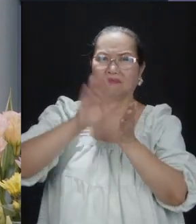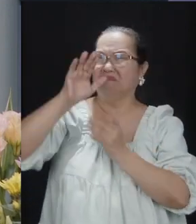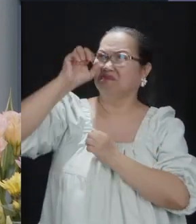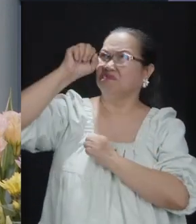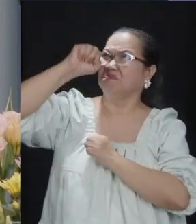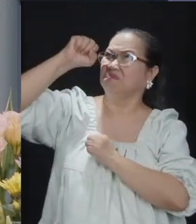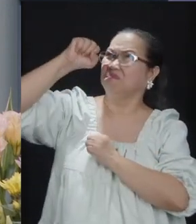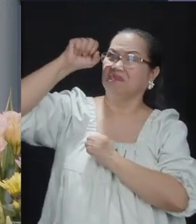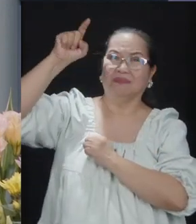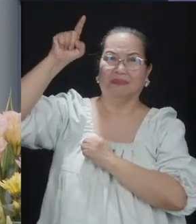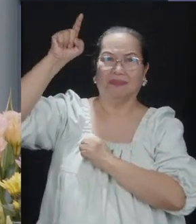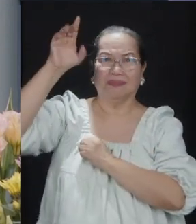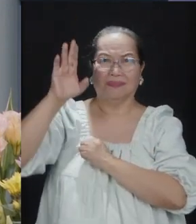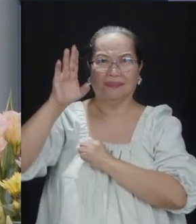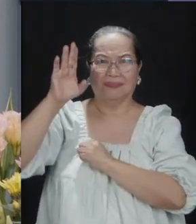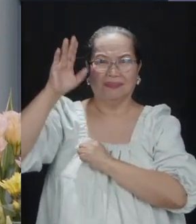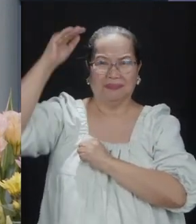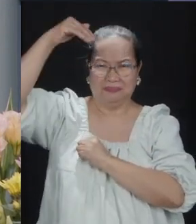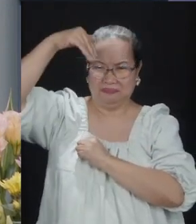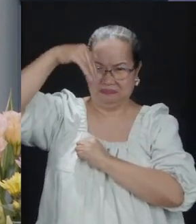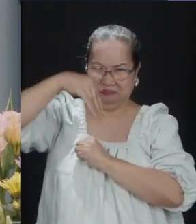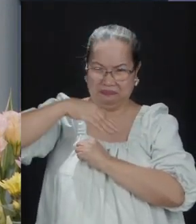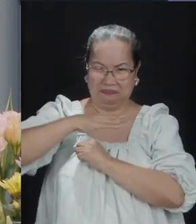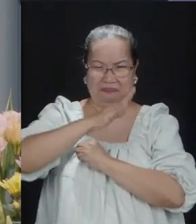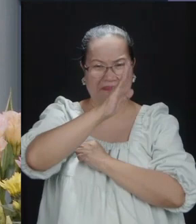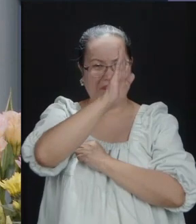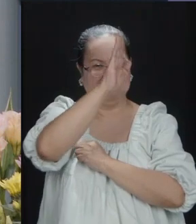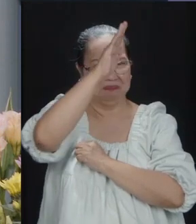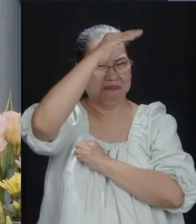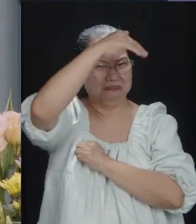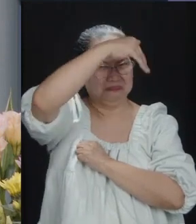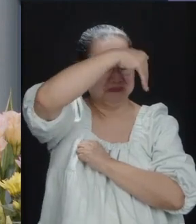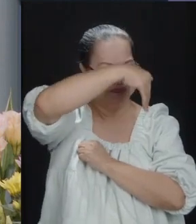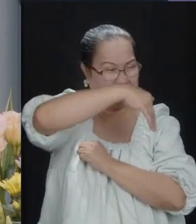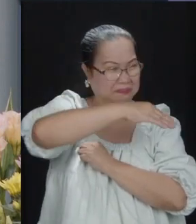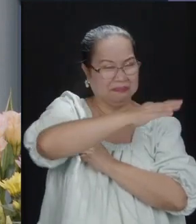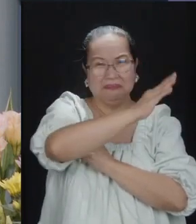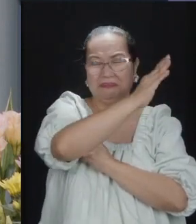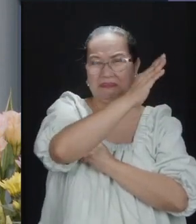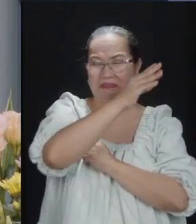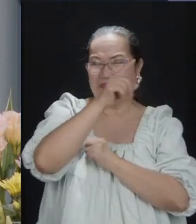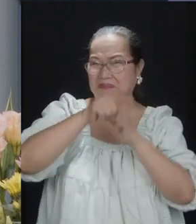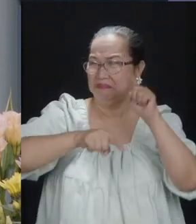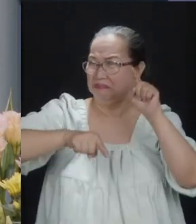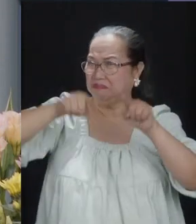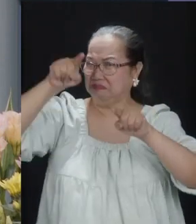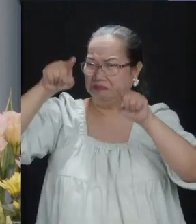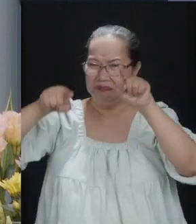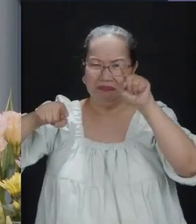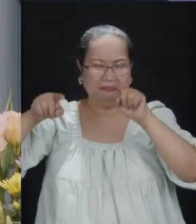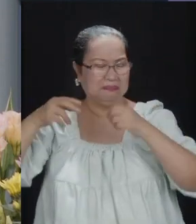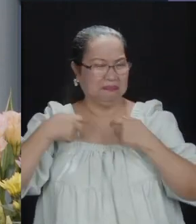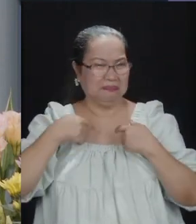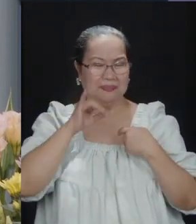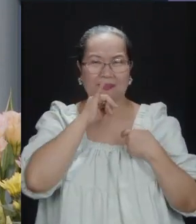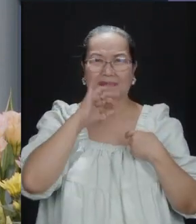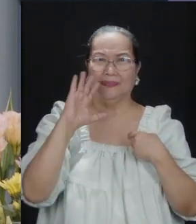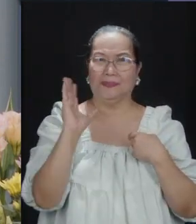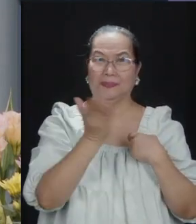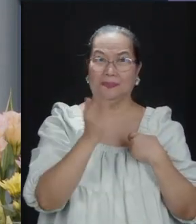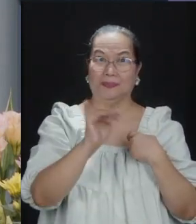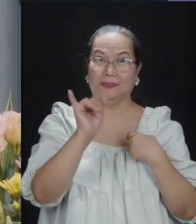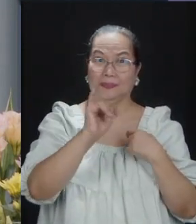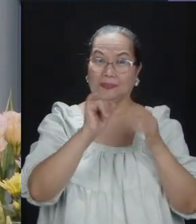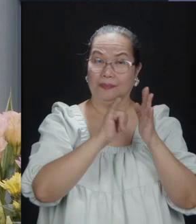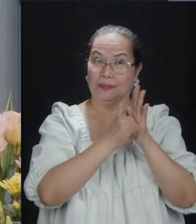So it was a downward spiral. And Judges 20, verse 25 sums it up for us. In those